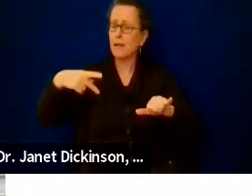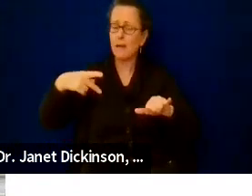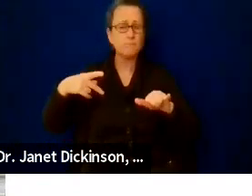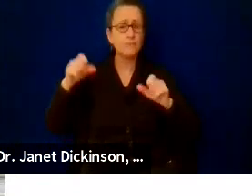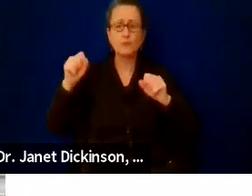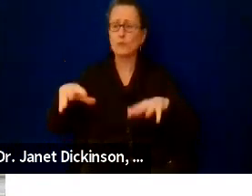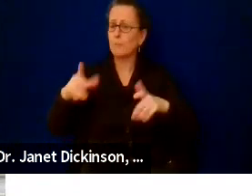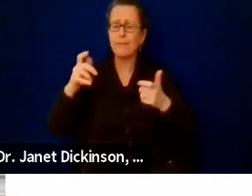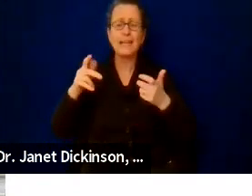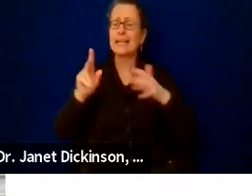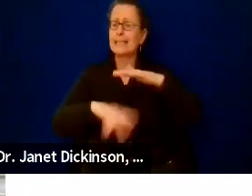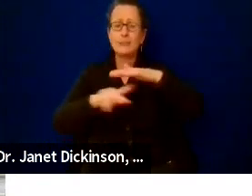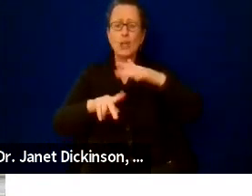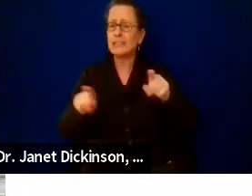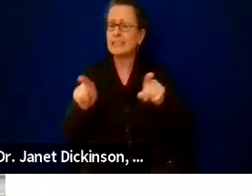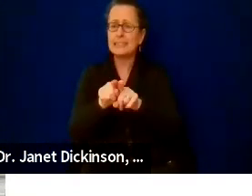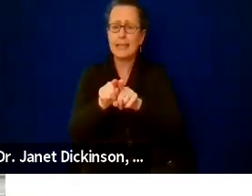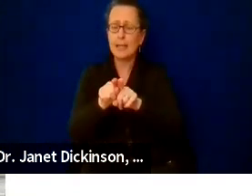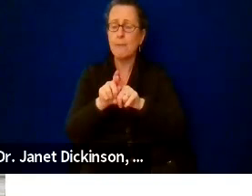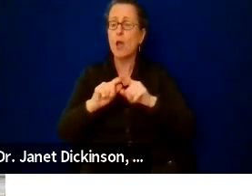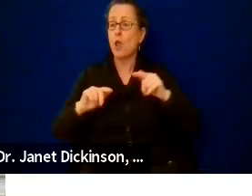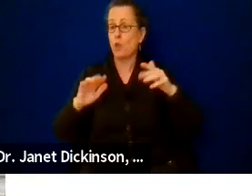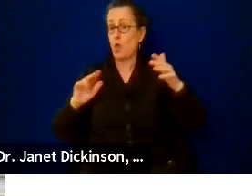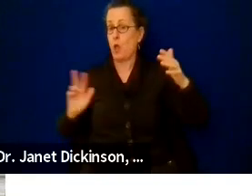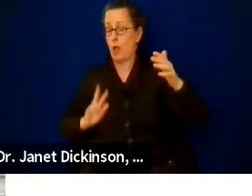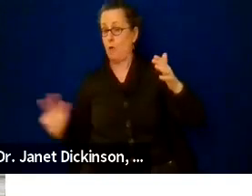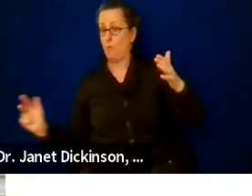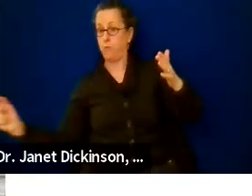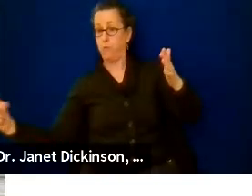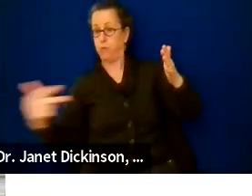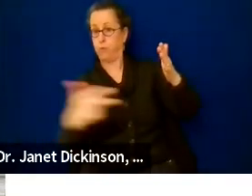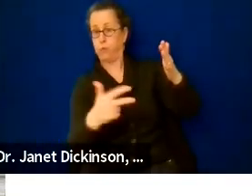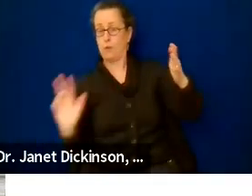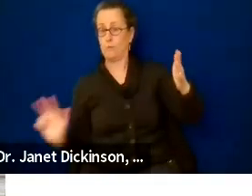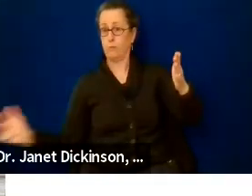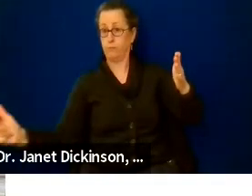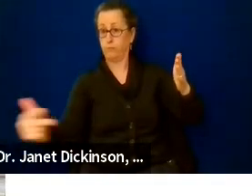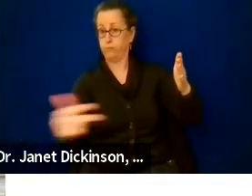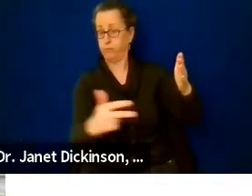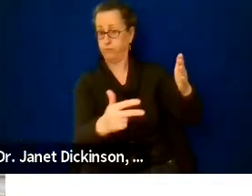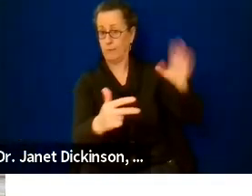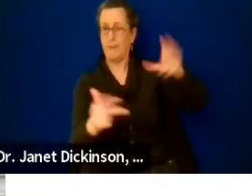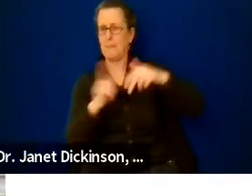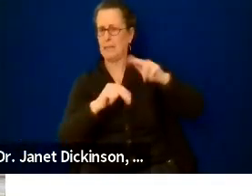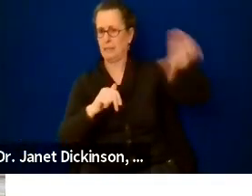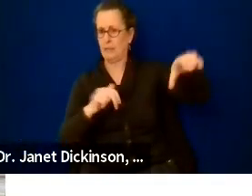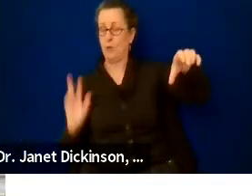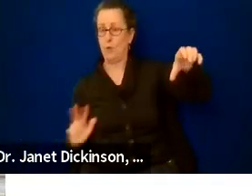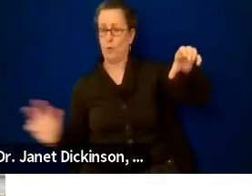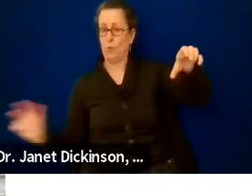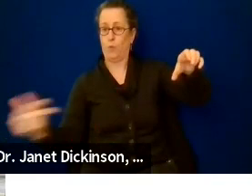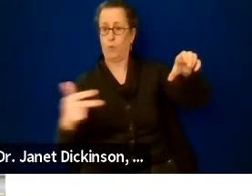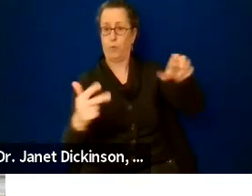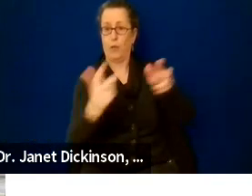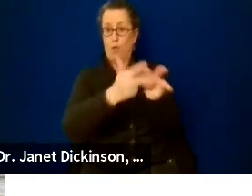you enter Newton through the lower parking lot, and the line starts in our lower parking lot. It may take